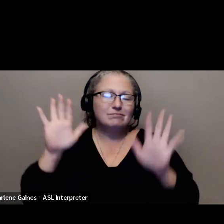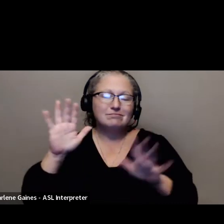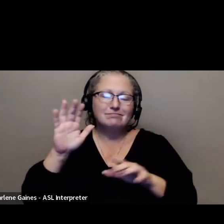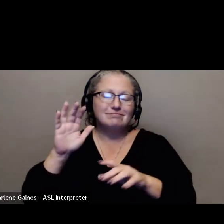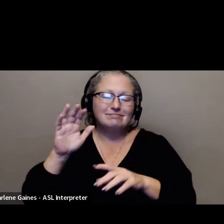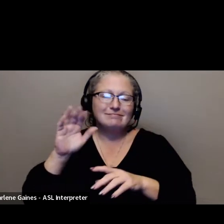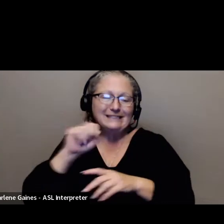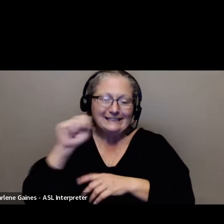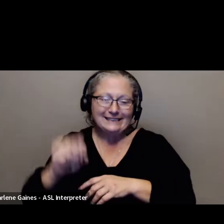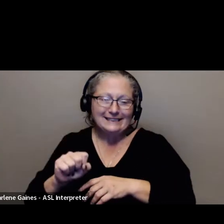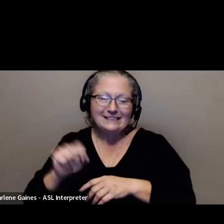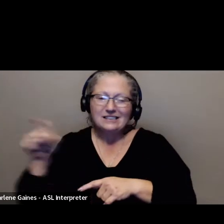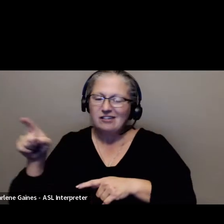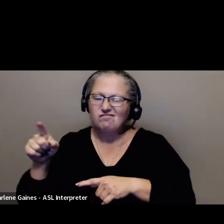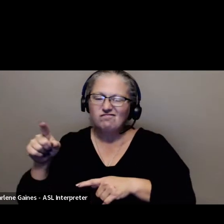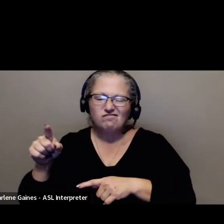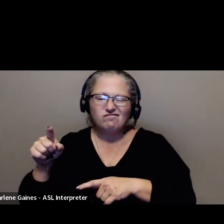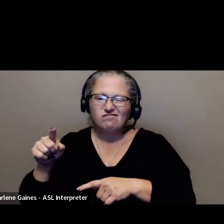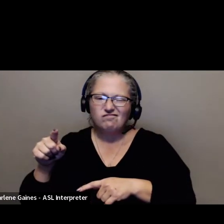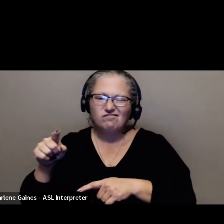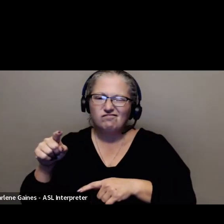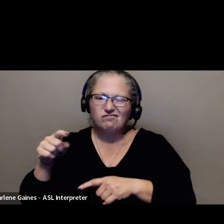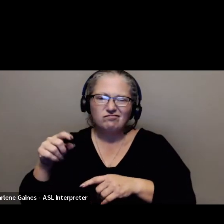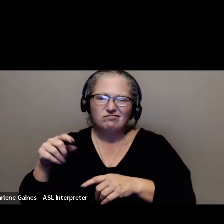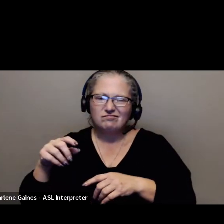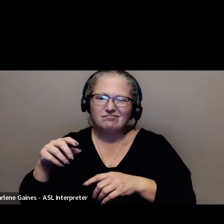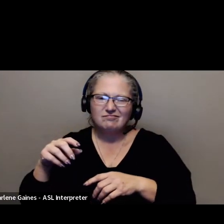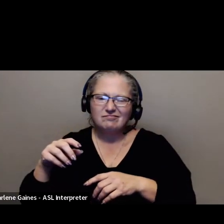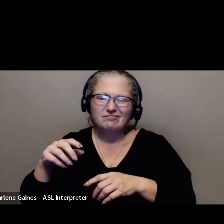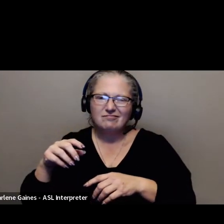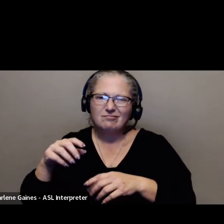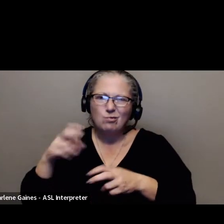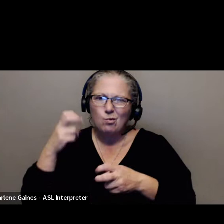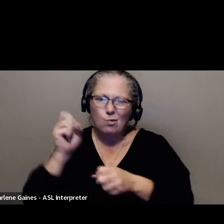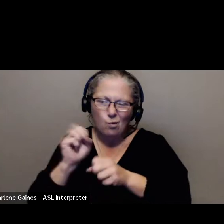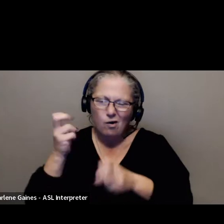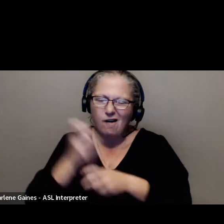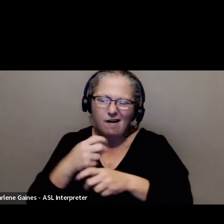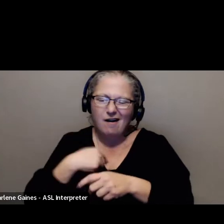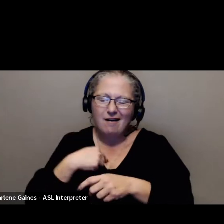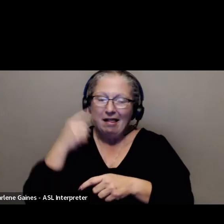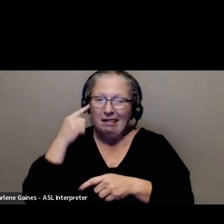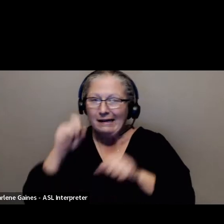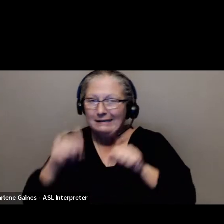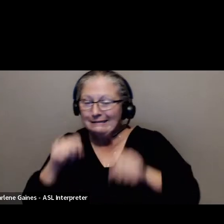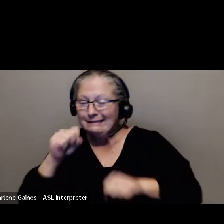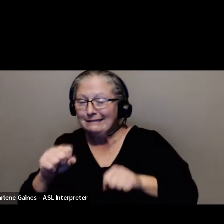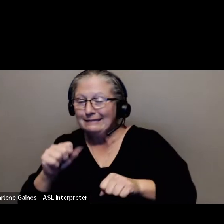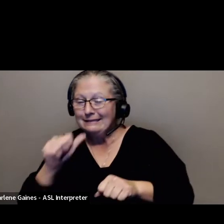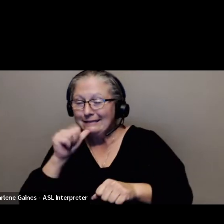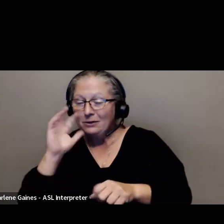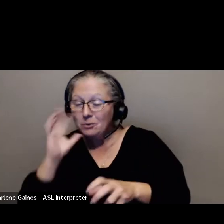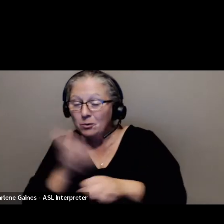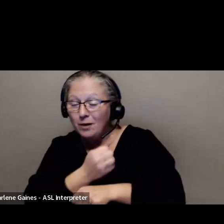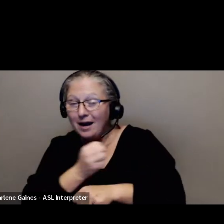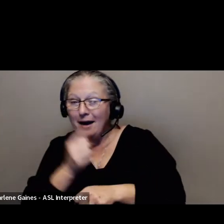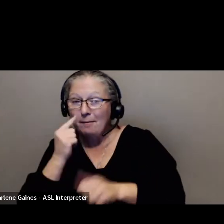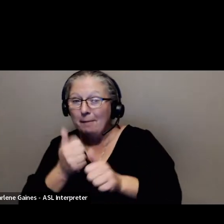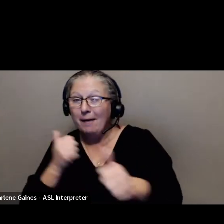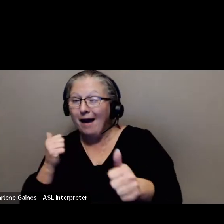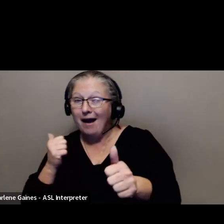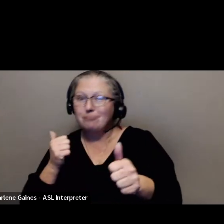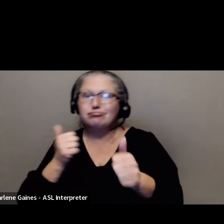They were gritty. Some of those games I wasn't quite sure that we were going to win, came from behind. So I'm very impressed with